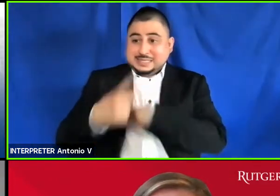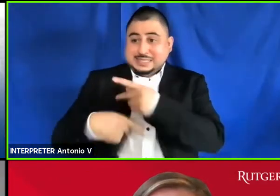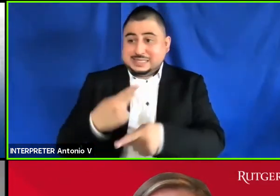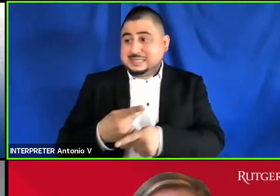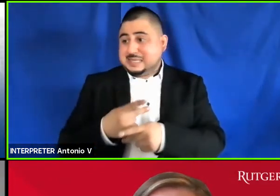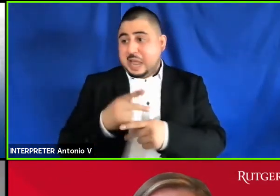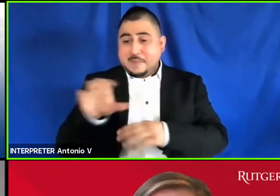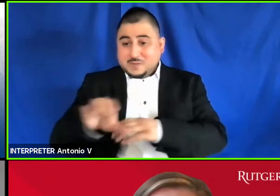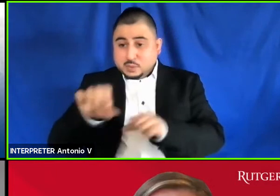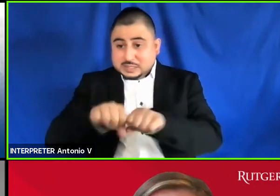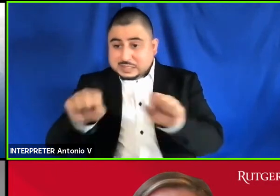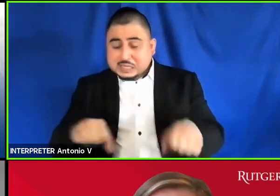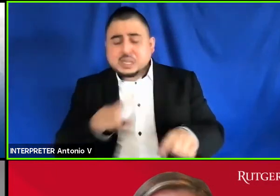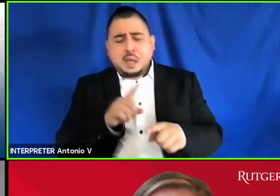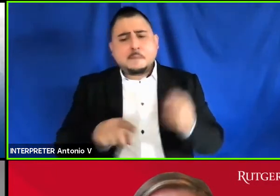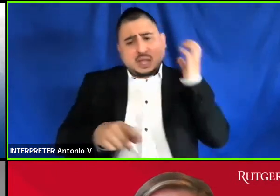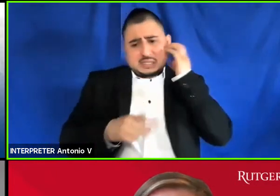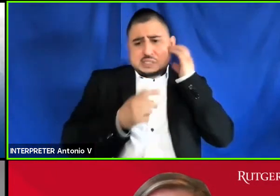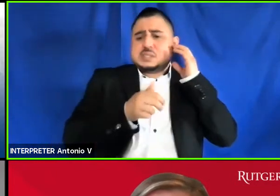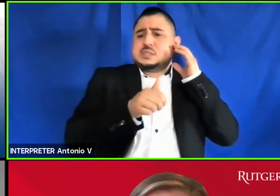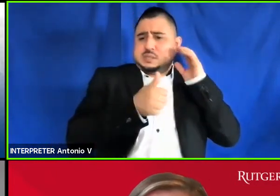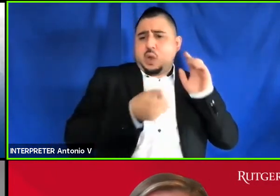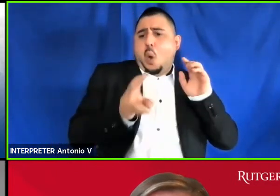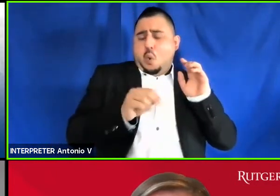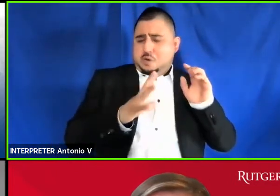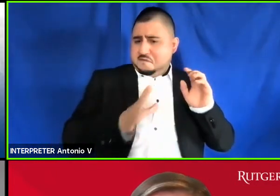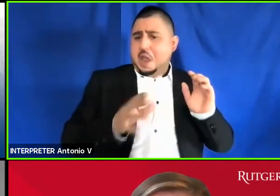very interested in using their own cellular phones to schedule the trip.